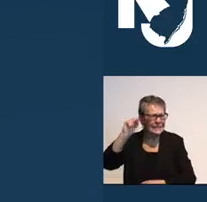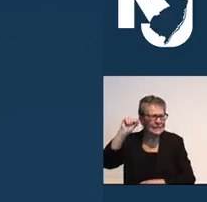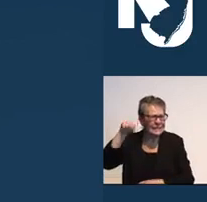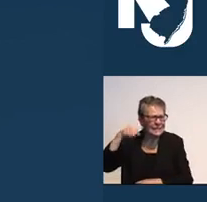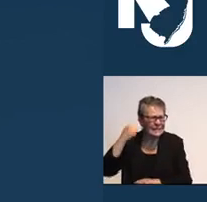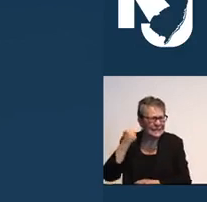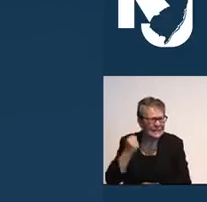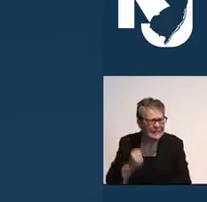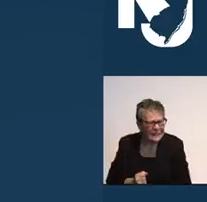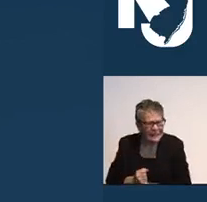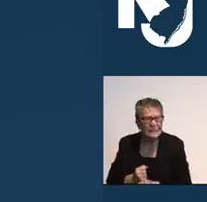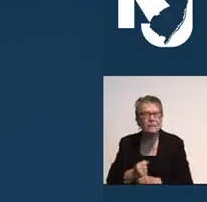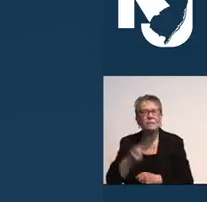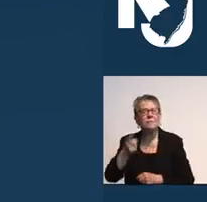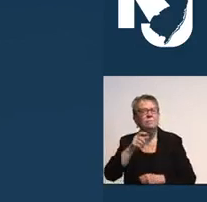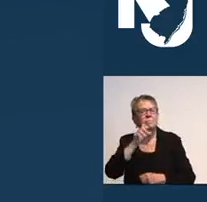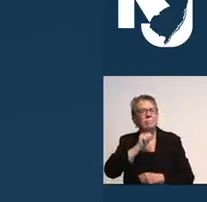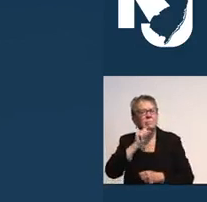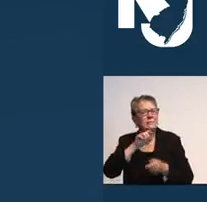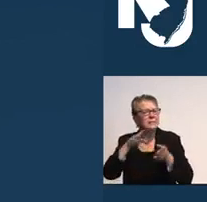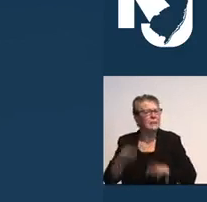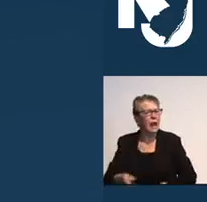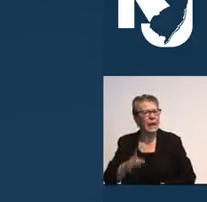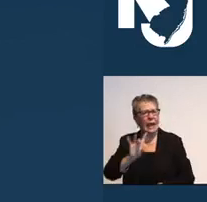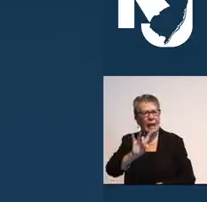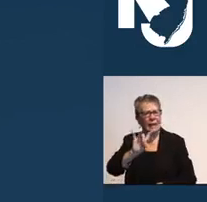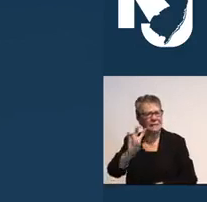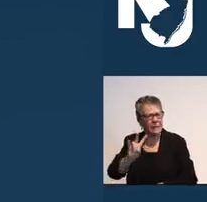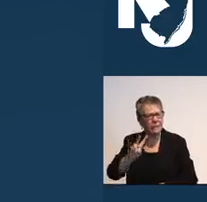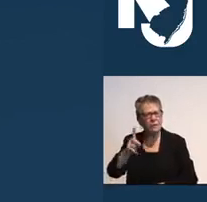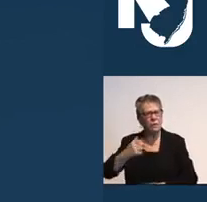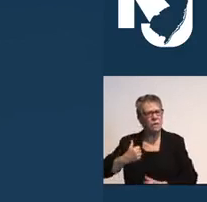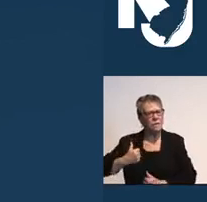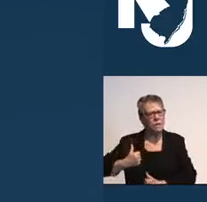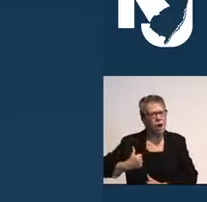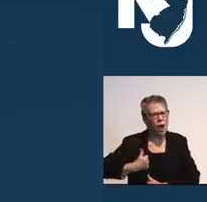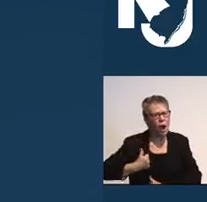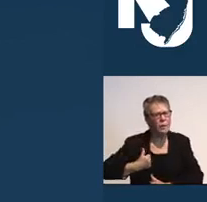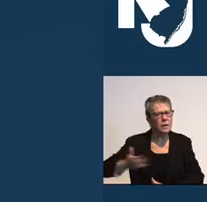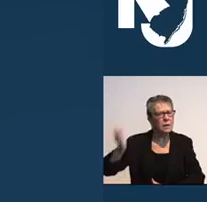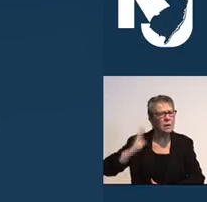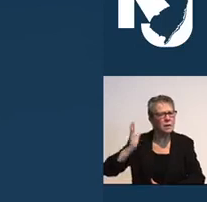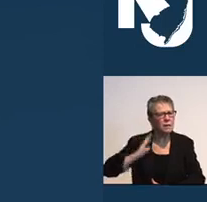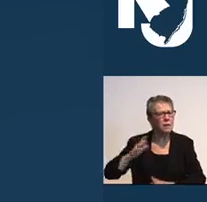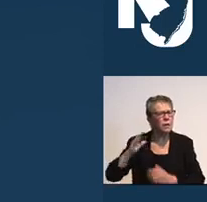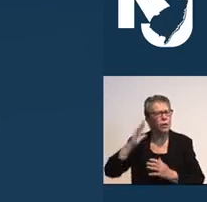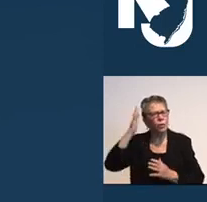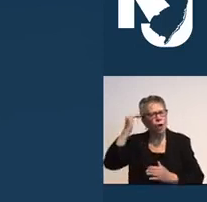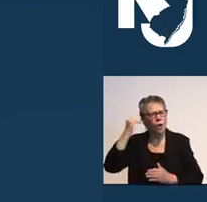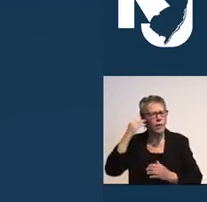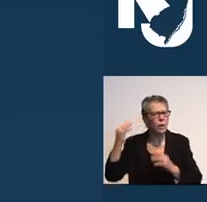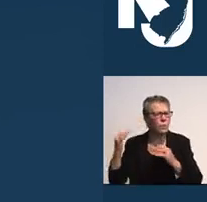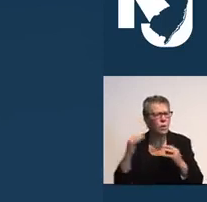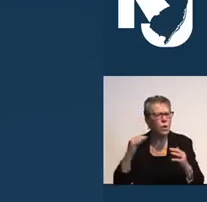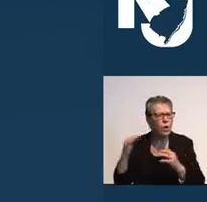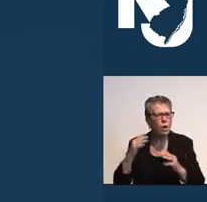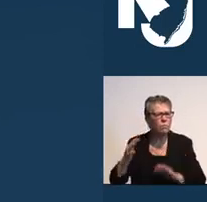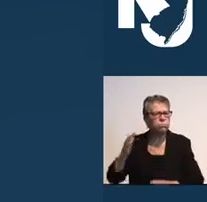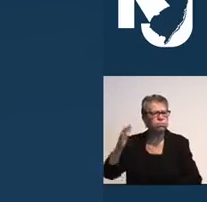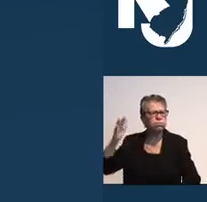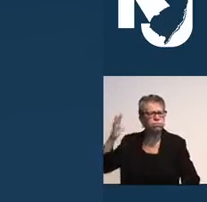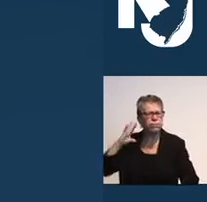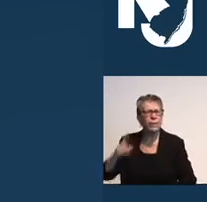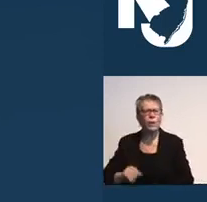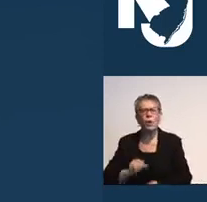A proud Army veteran since his service during the Korean conflict, he spent his career with the Gold Seal Trucking Company